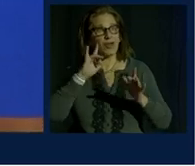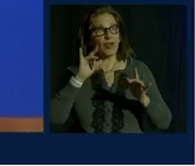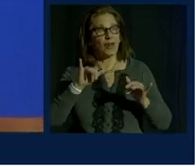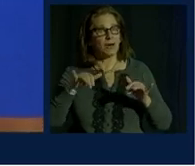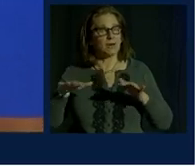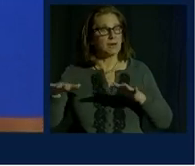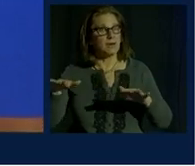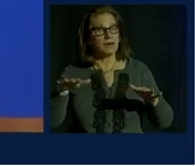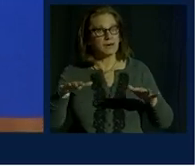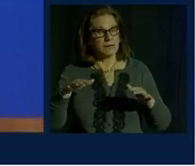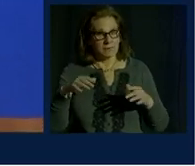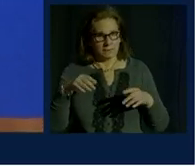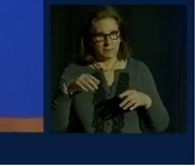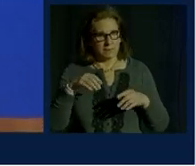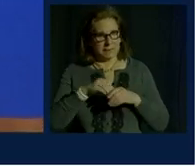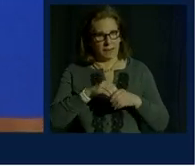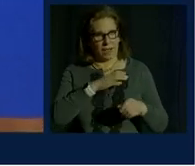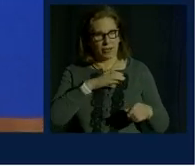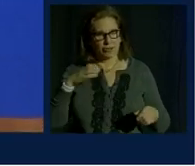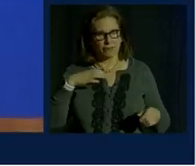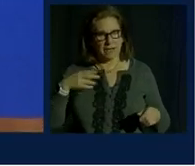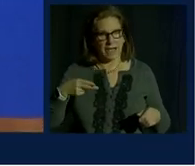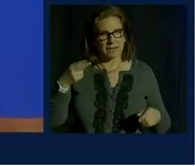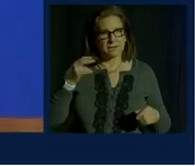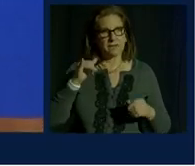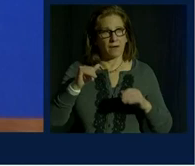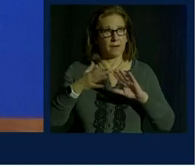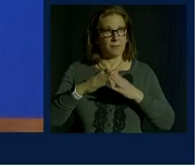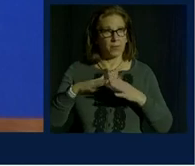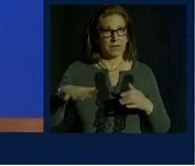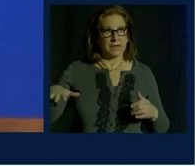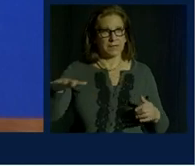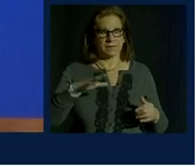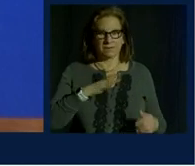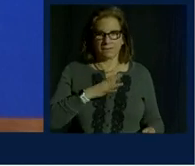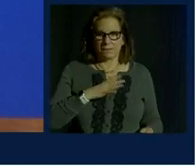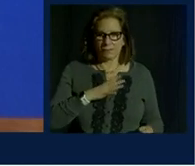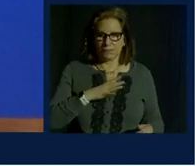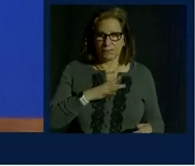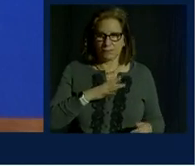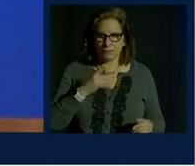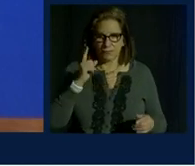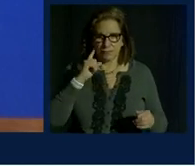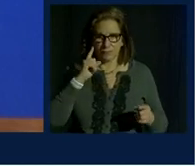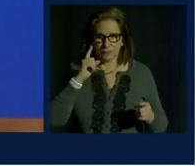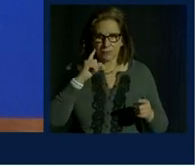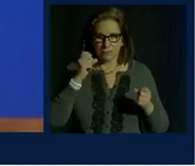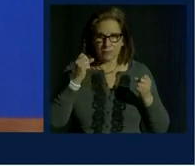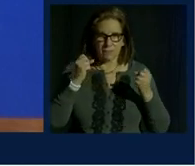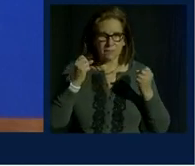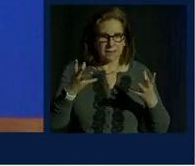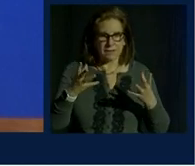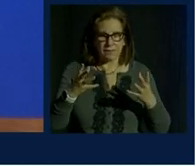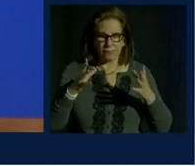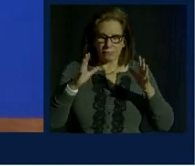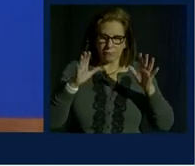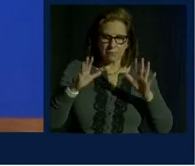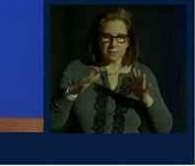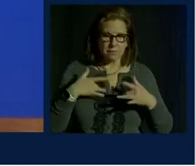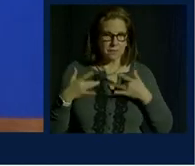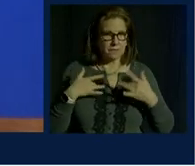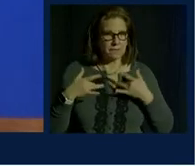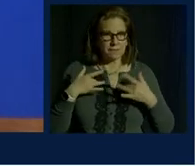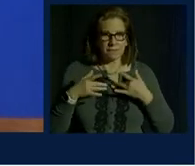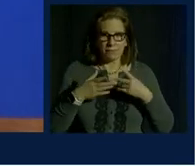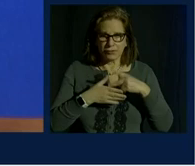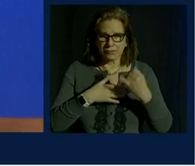Heights neighborhood of Ward 8. As you have heard, there is a lot to be excited about at St. Elizabeth East. We are moving